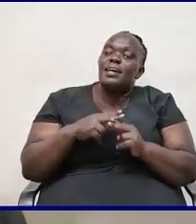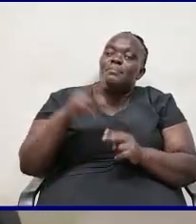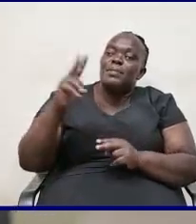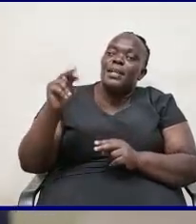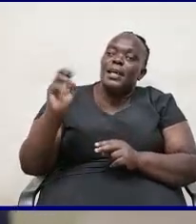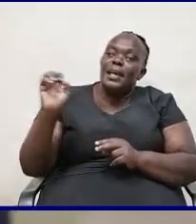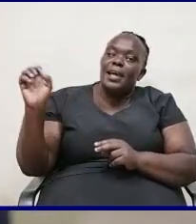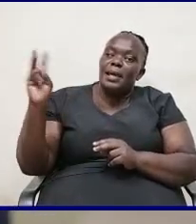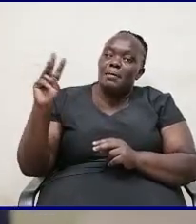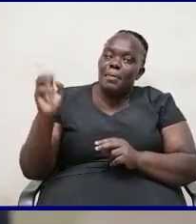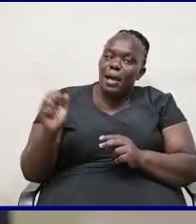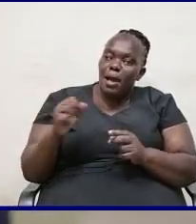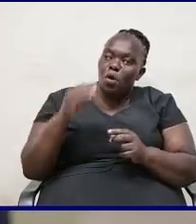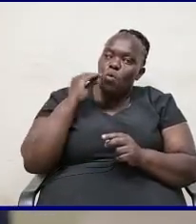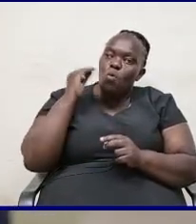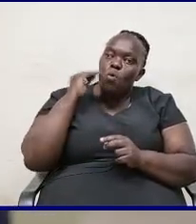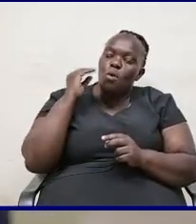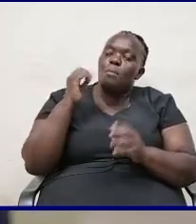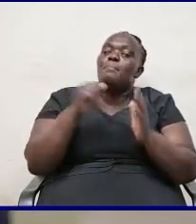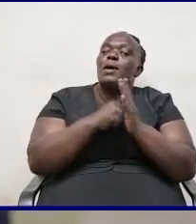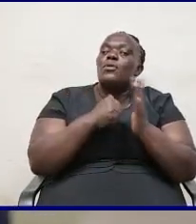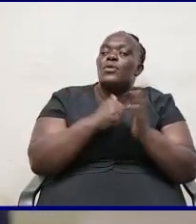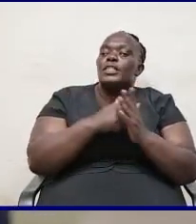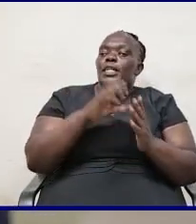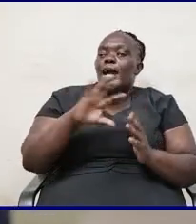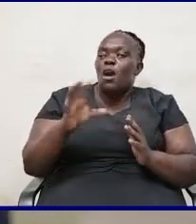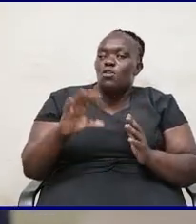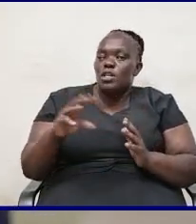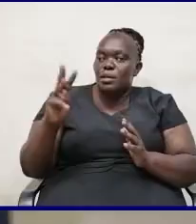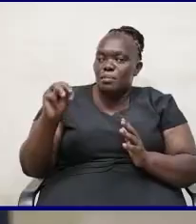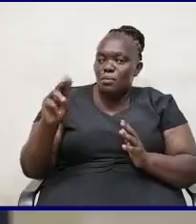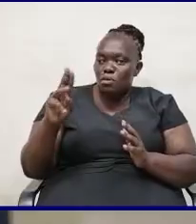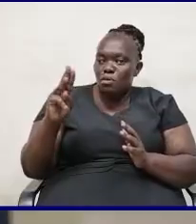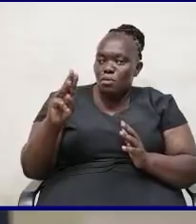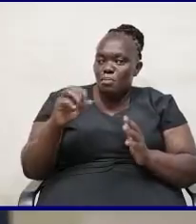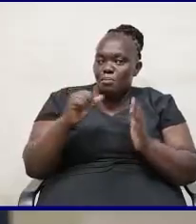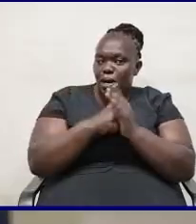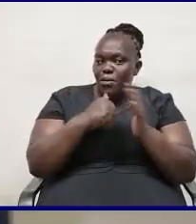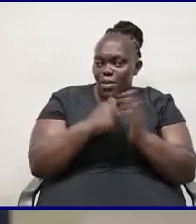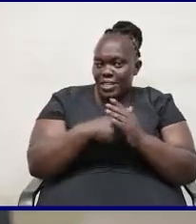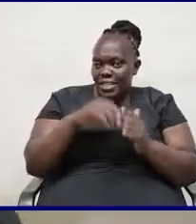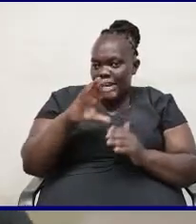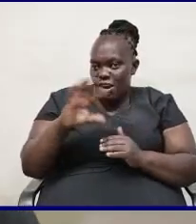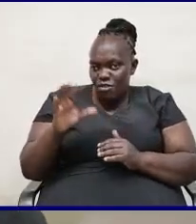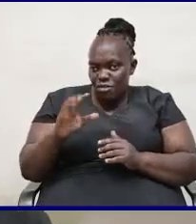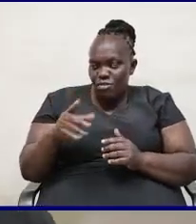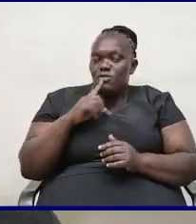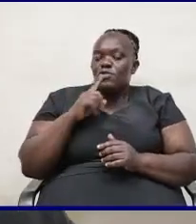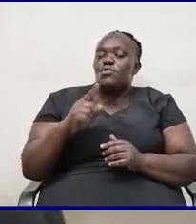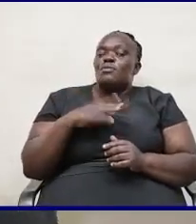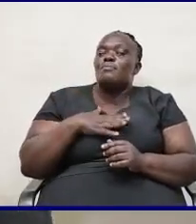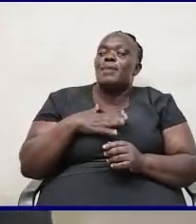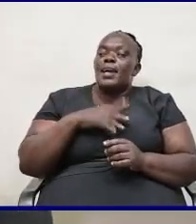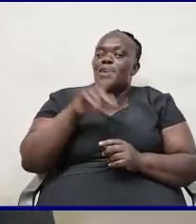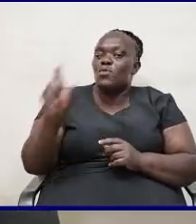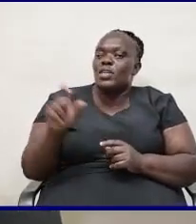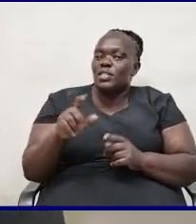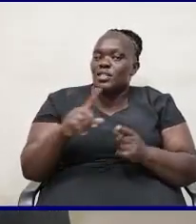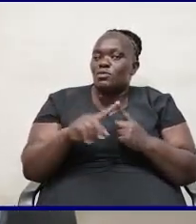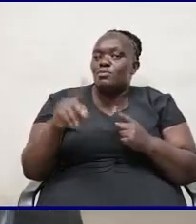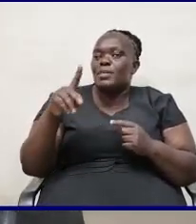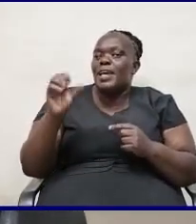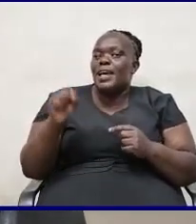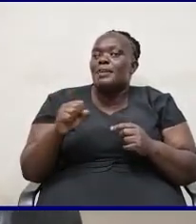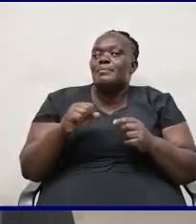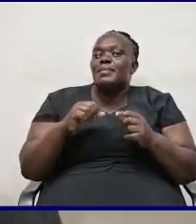Nema Mumbi. I come from Makueni County. And, yes. Yeah. So my question to the PS was,